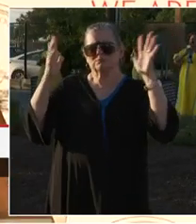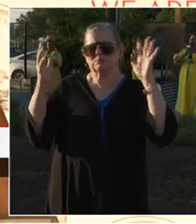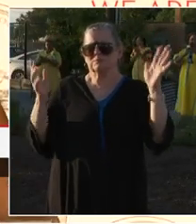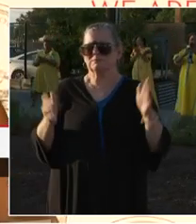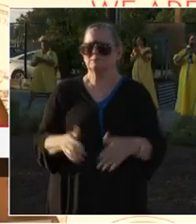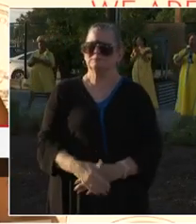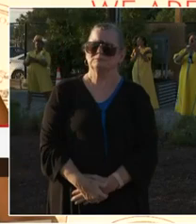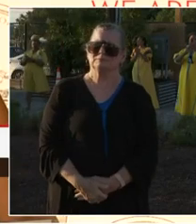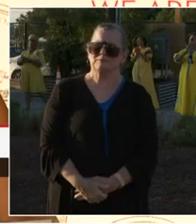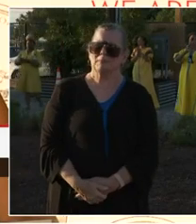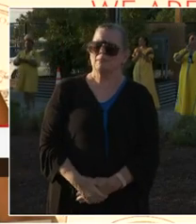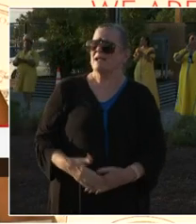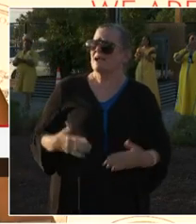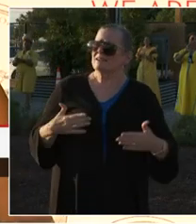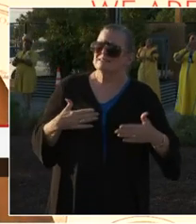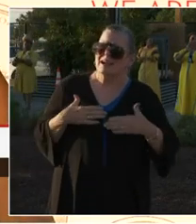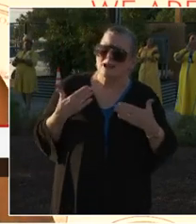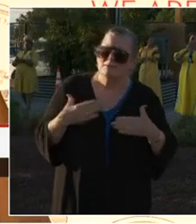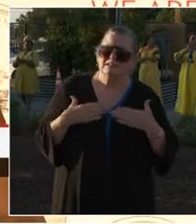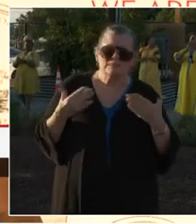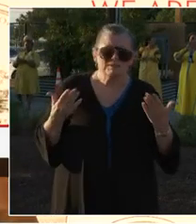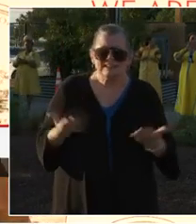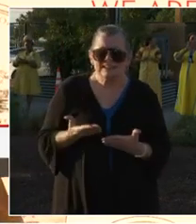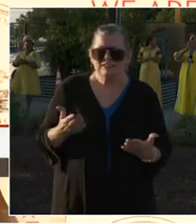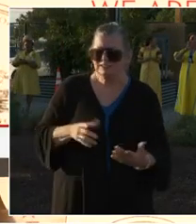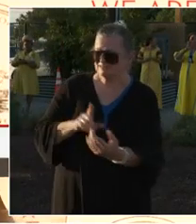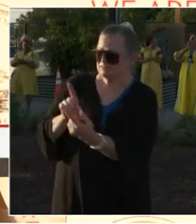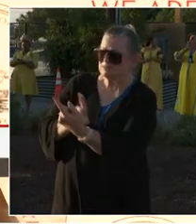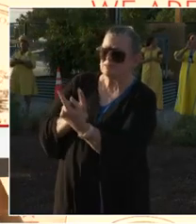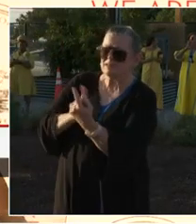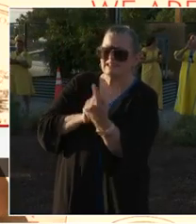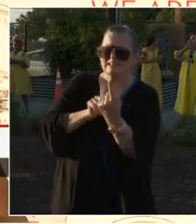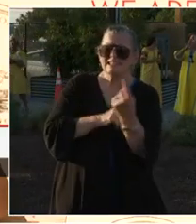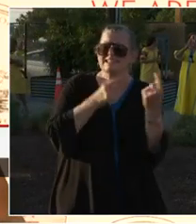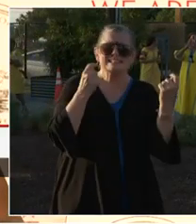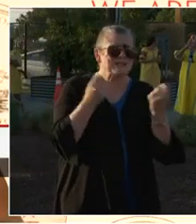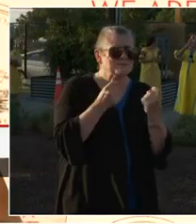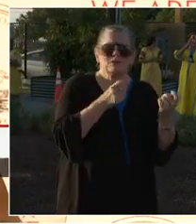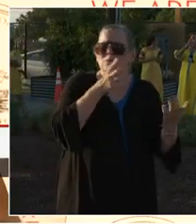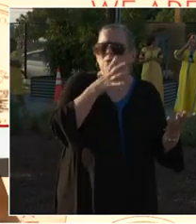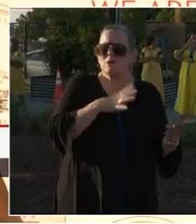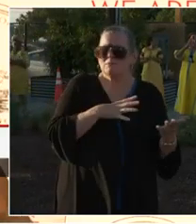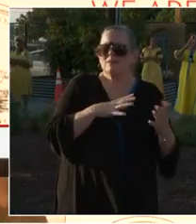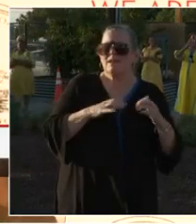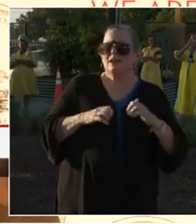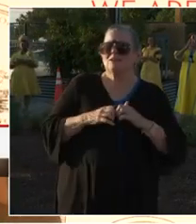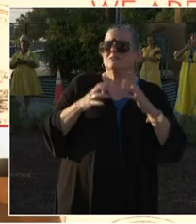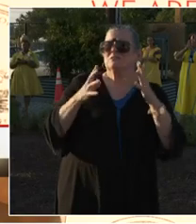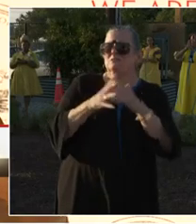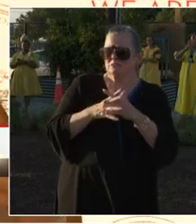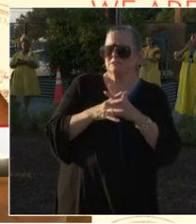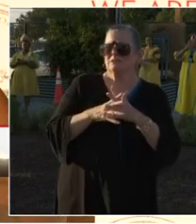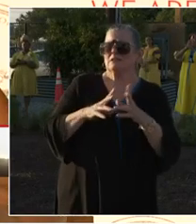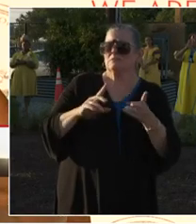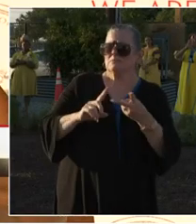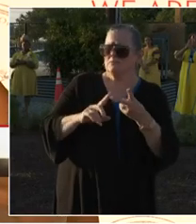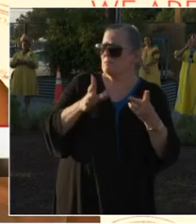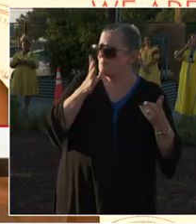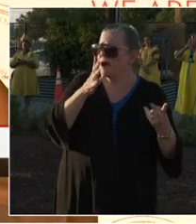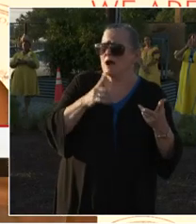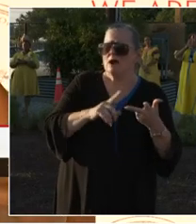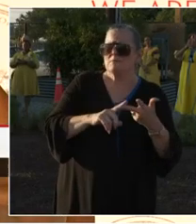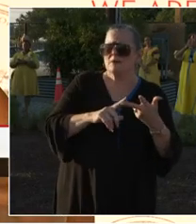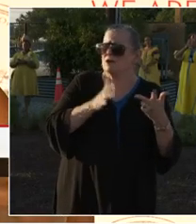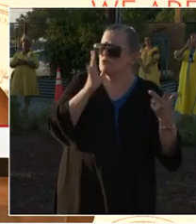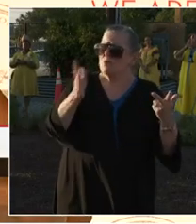We're glad to be in person celebrating women who are entrepreneurs, moms, grandmoms,